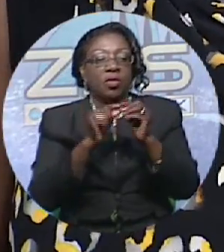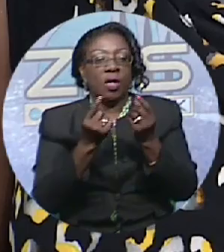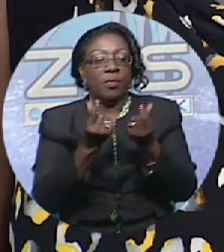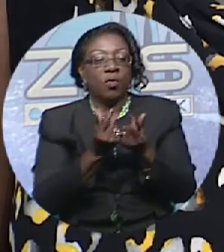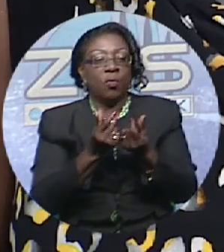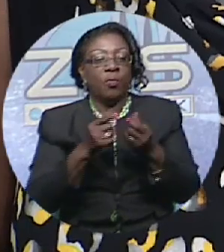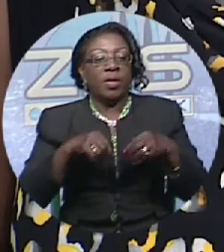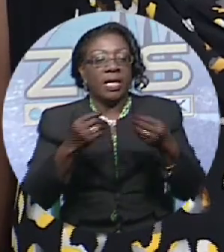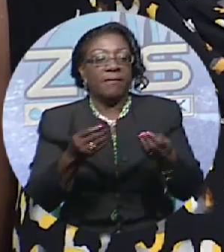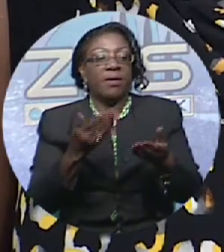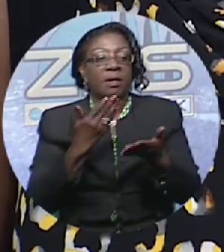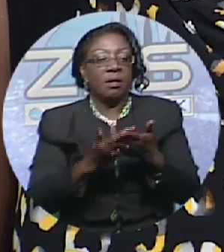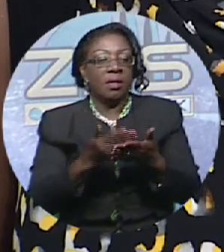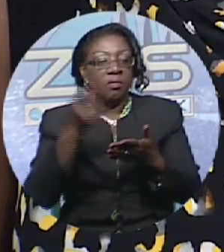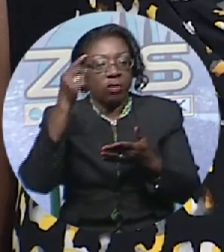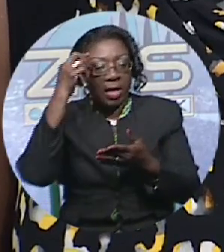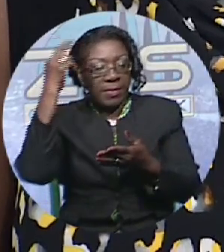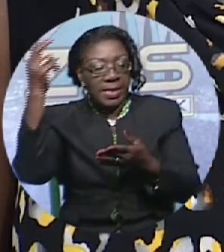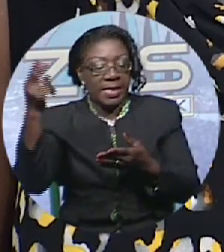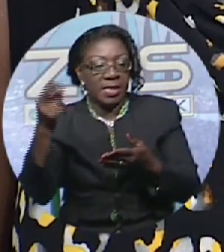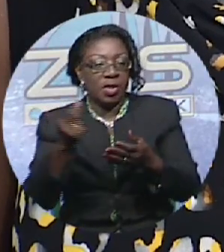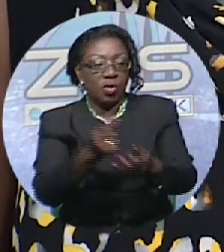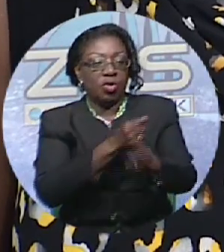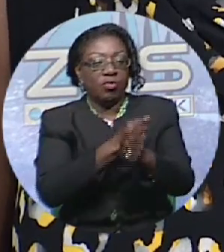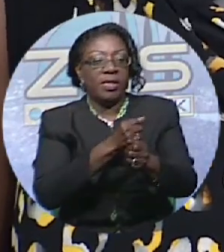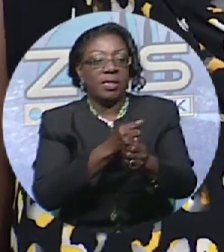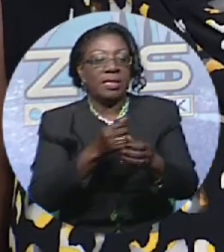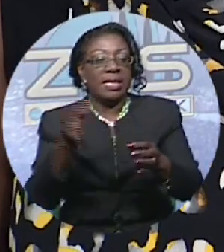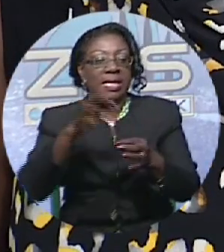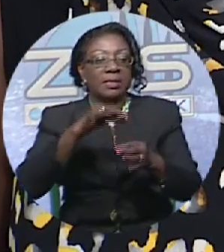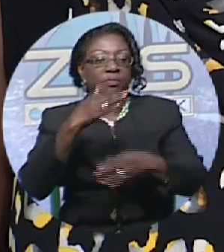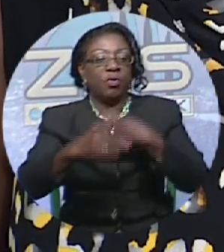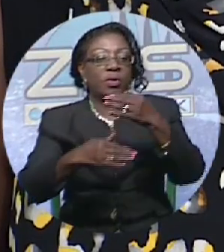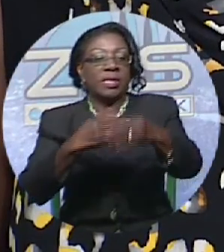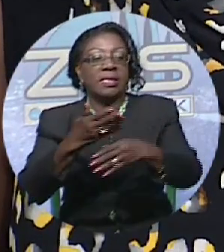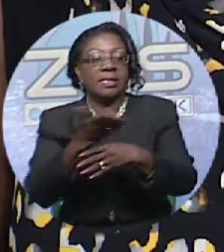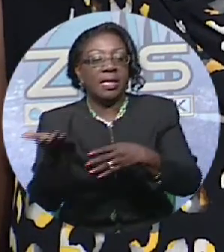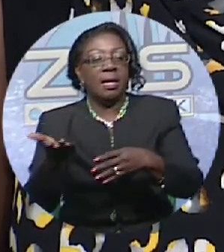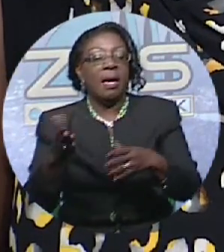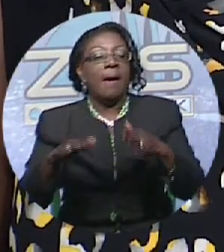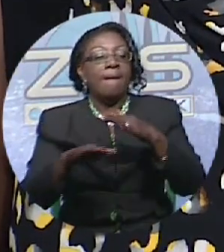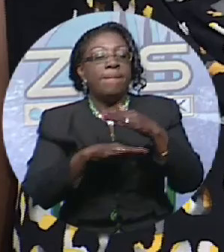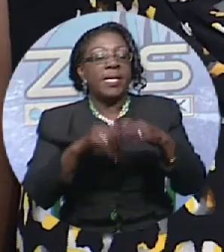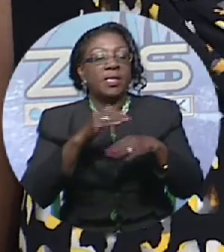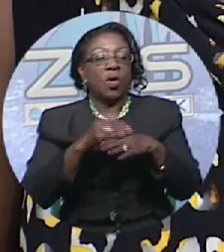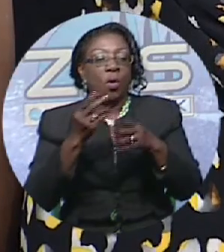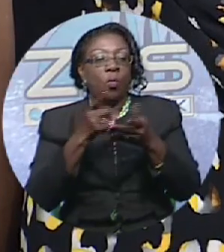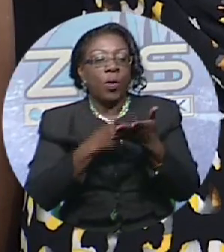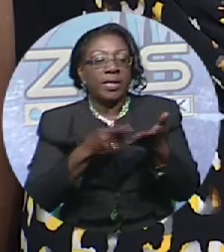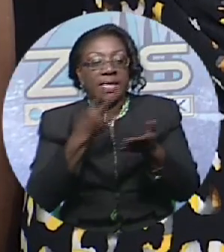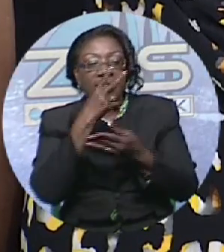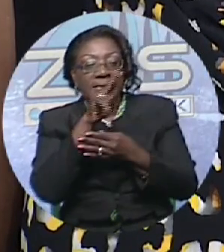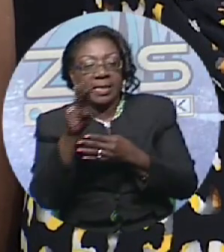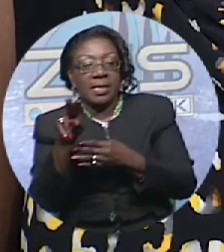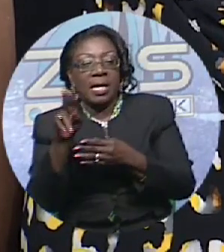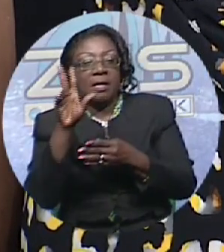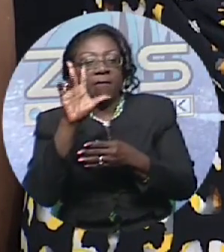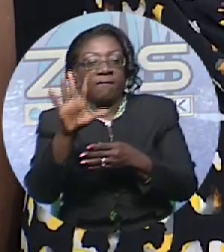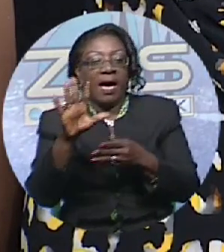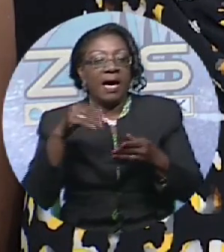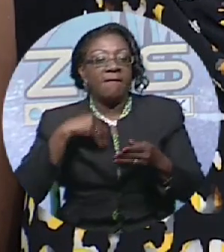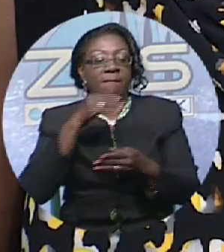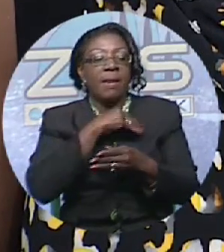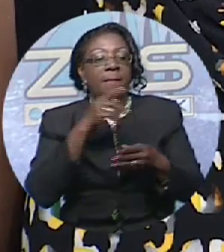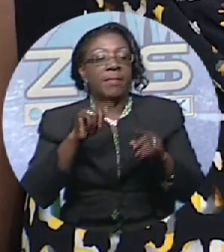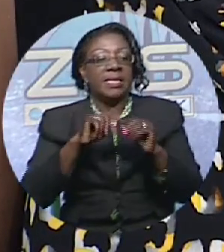offer practical recommendations to strengthen the electoral process there based on observations. The 5-member team will